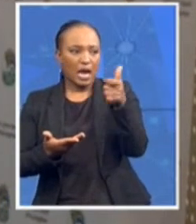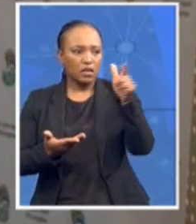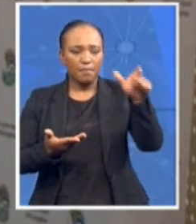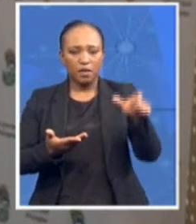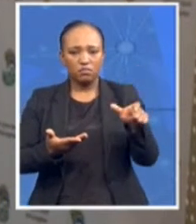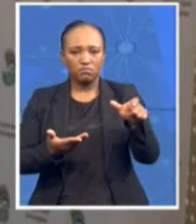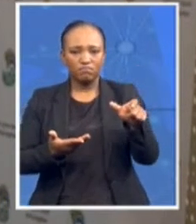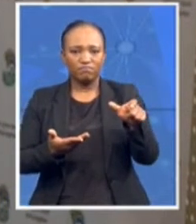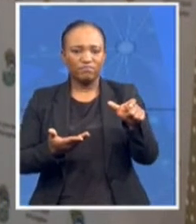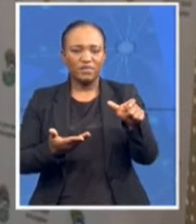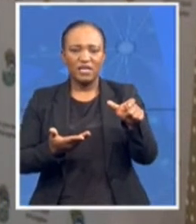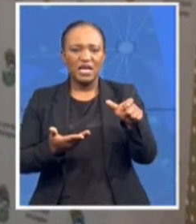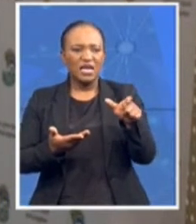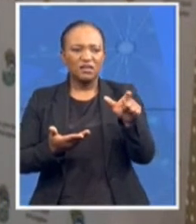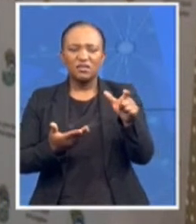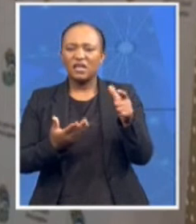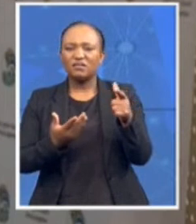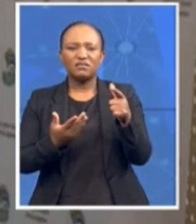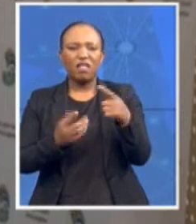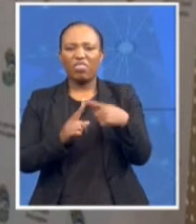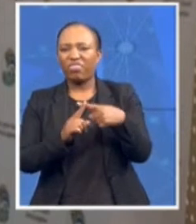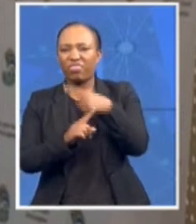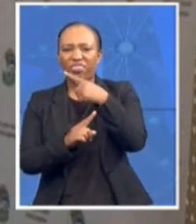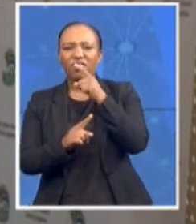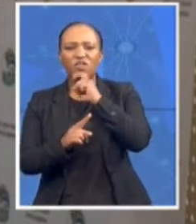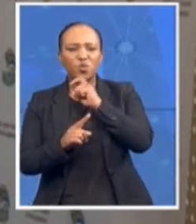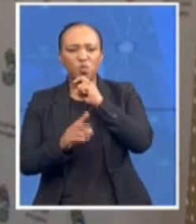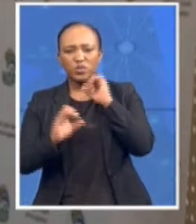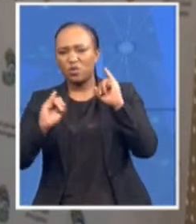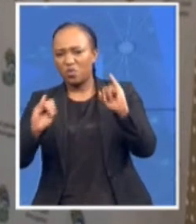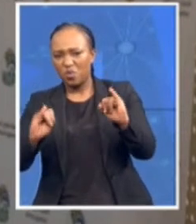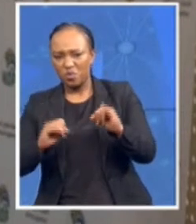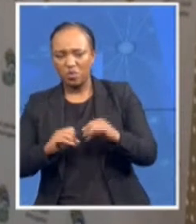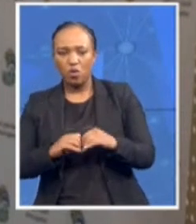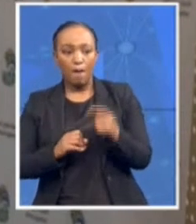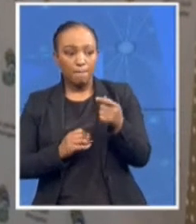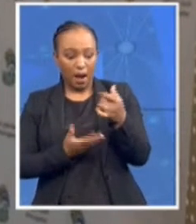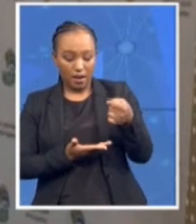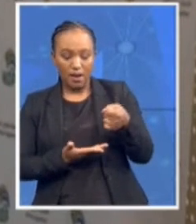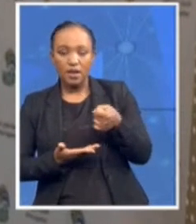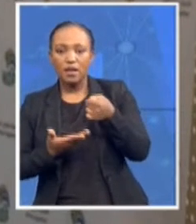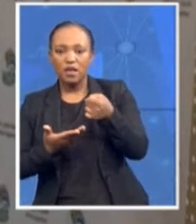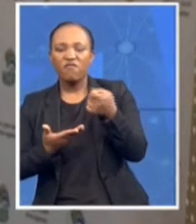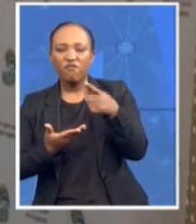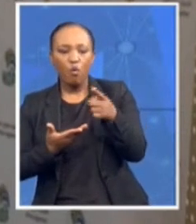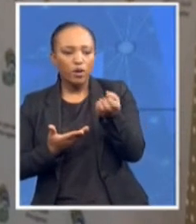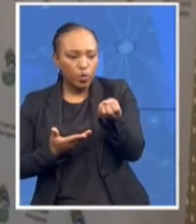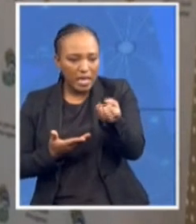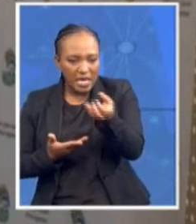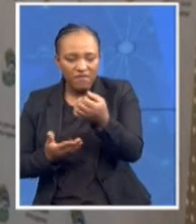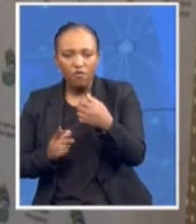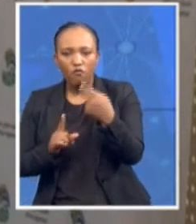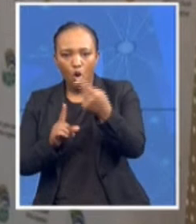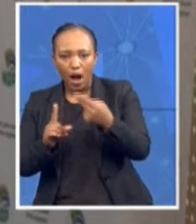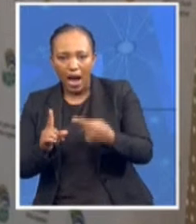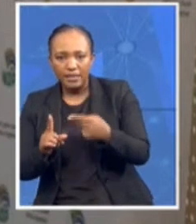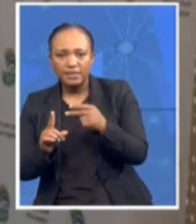funds. They belong to artists. We want each and every cent. That